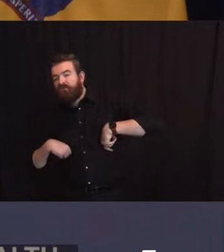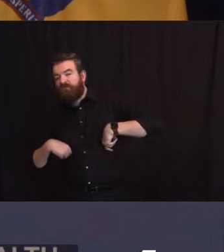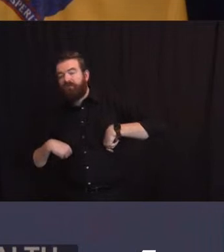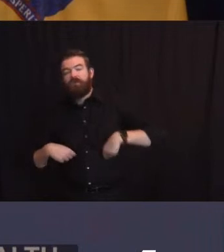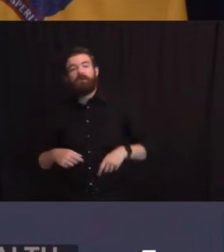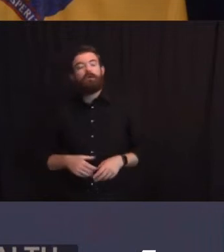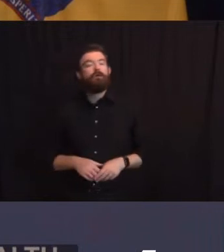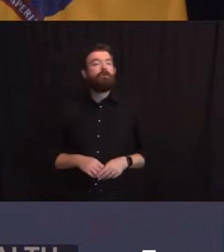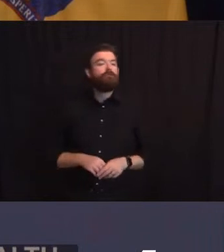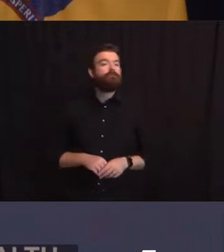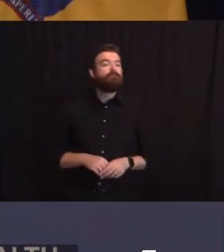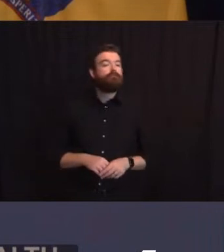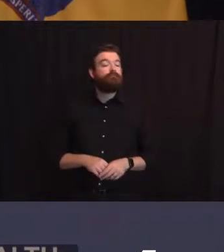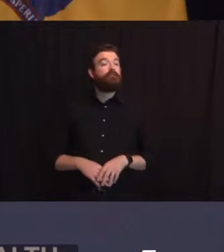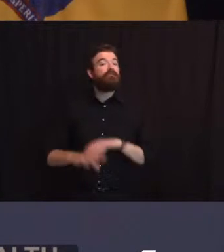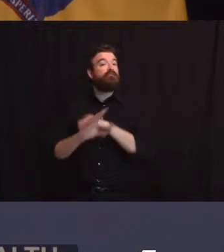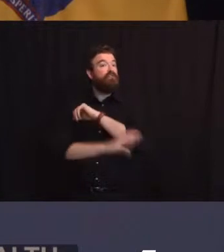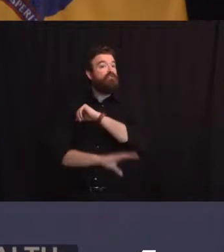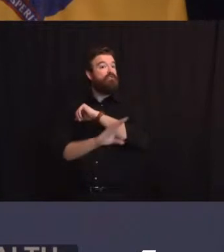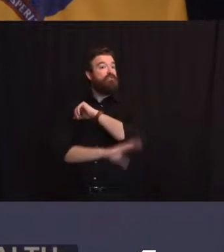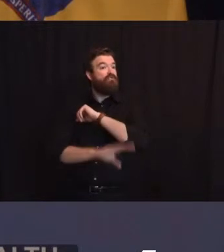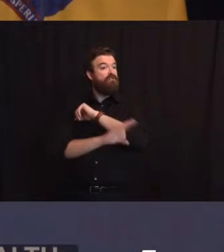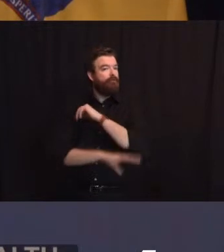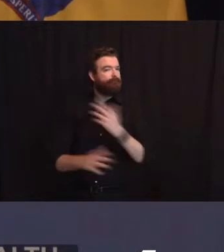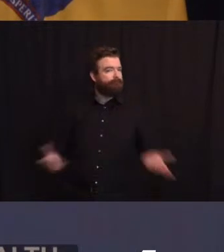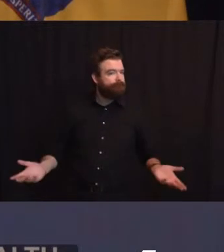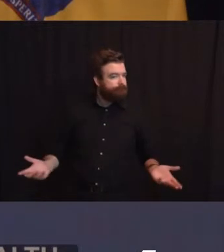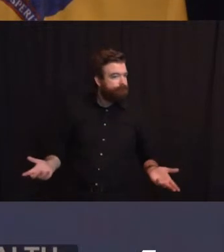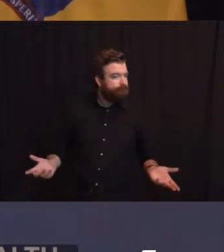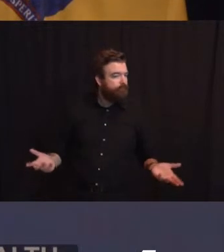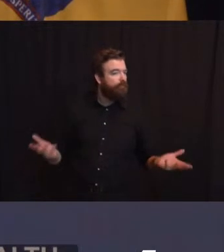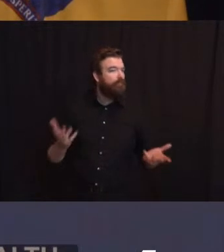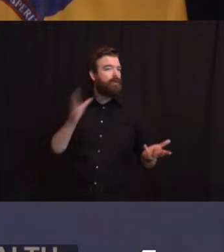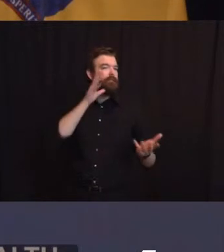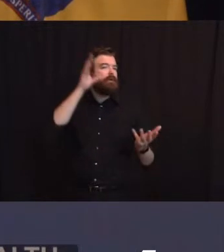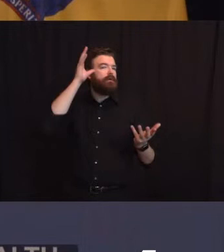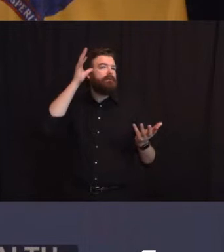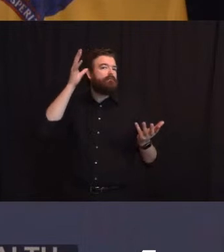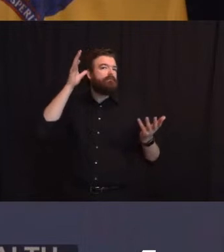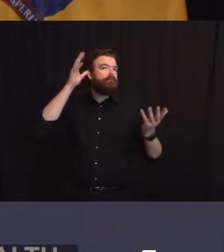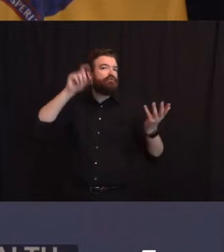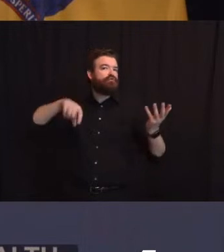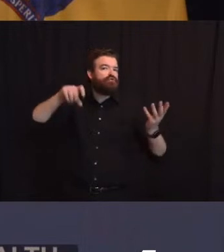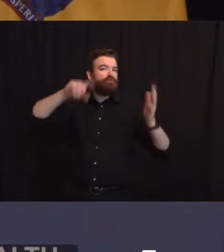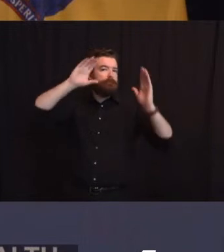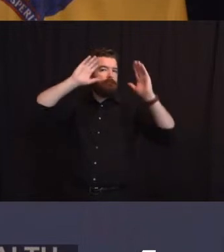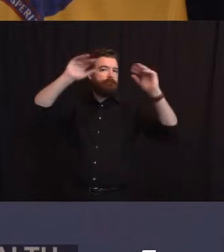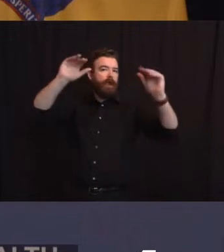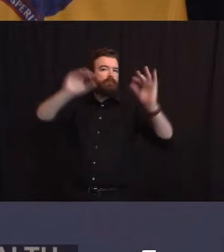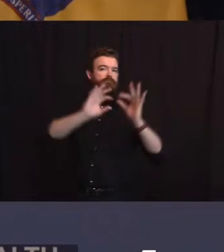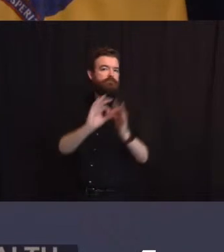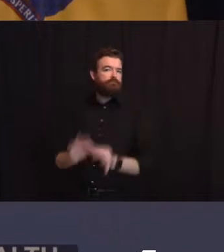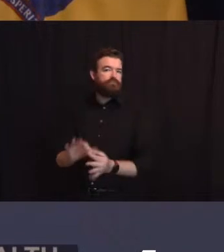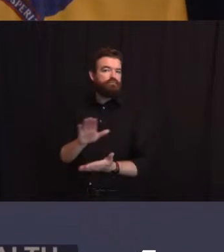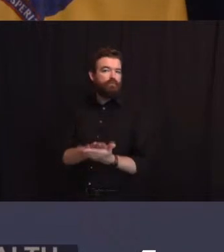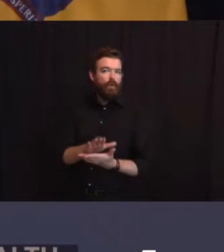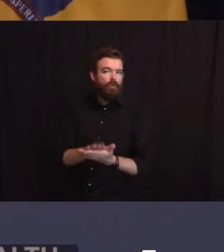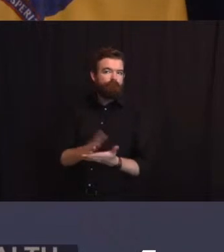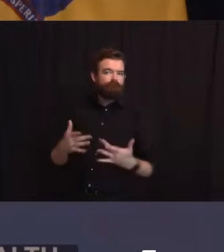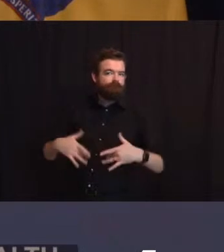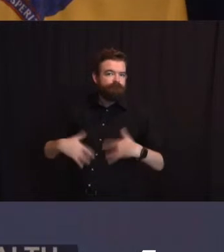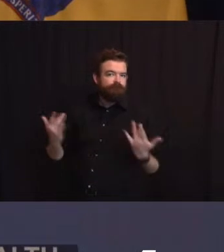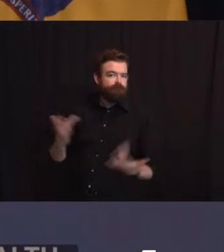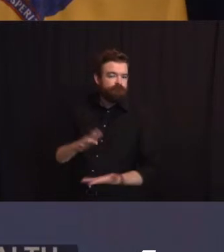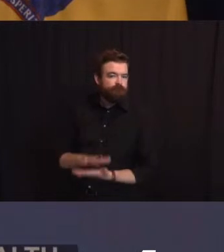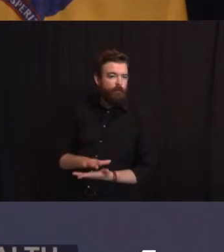fall? Will mask and social distancing still be required? And when will you lift the ban on people being able to return household items at stores?